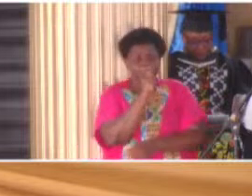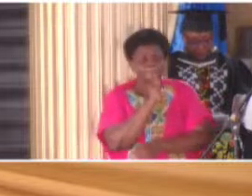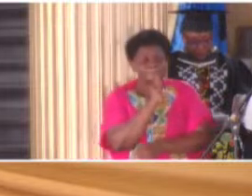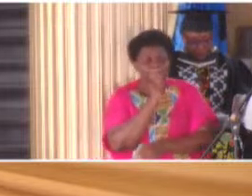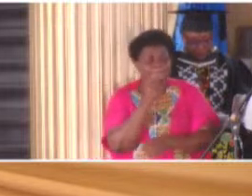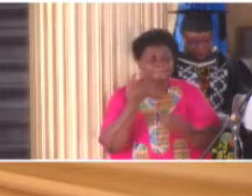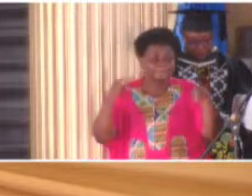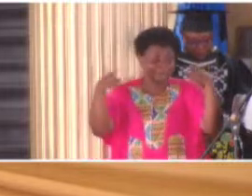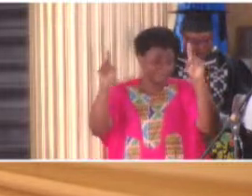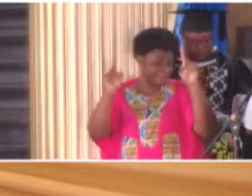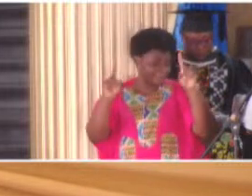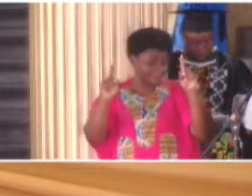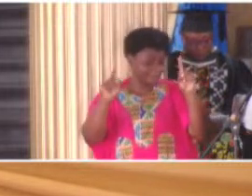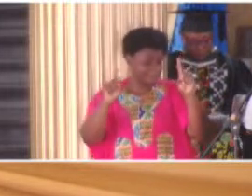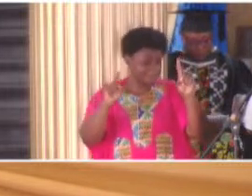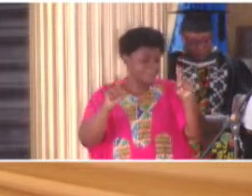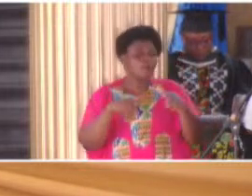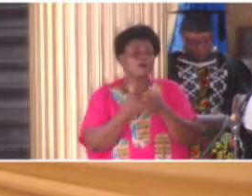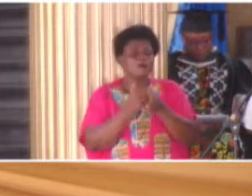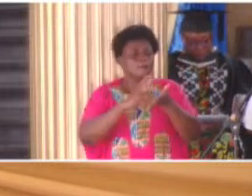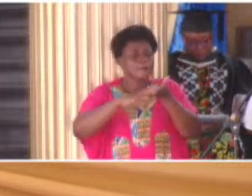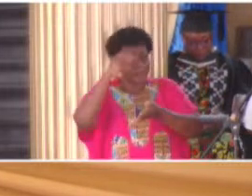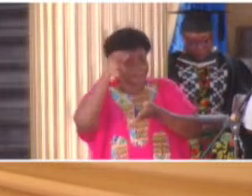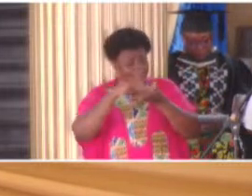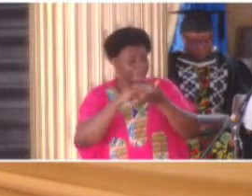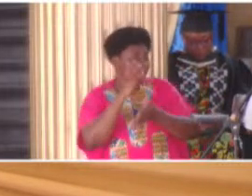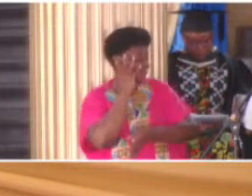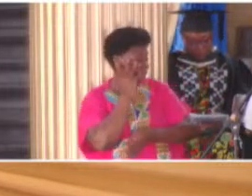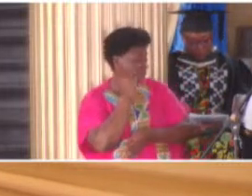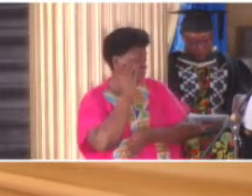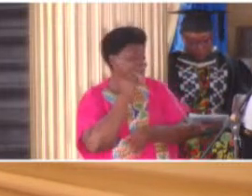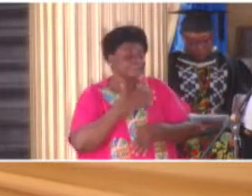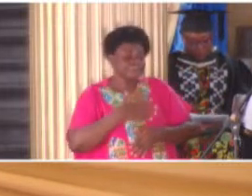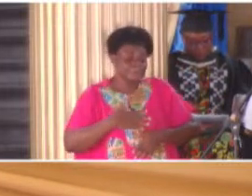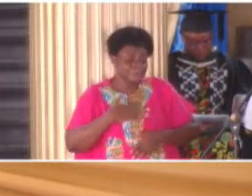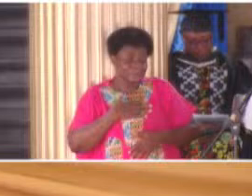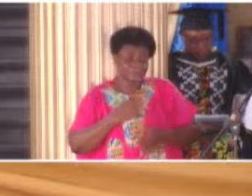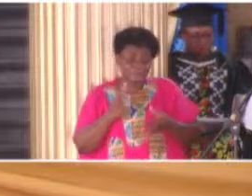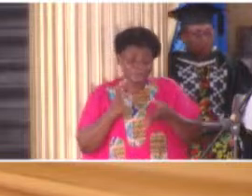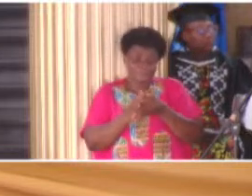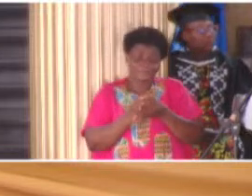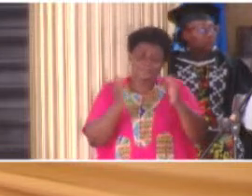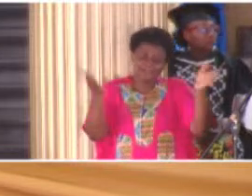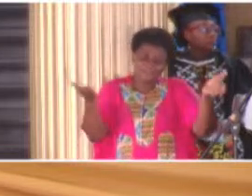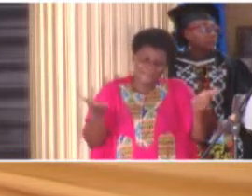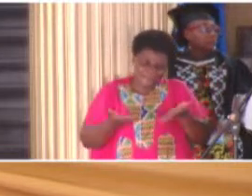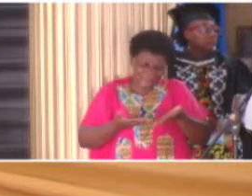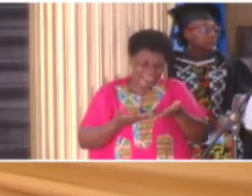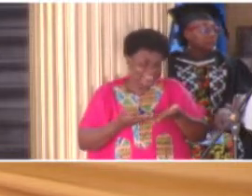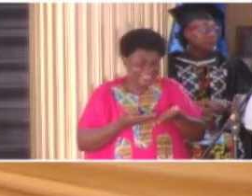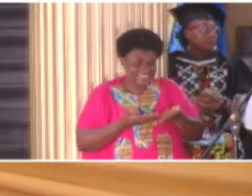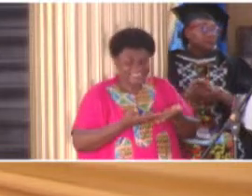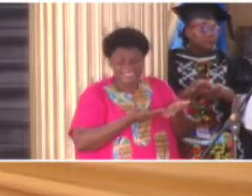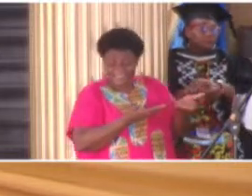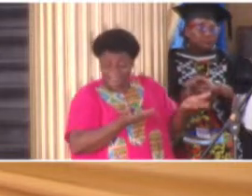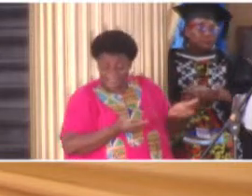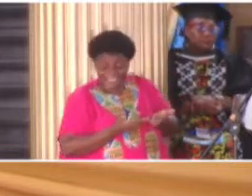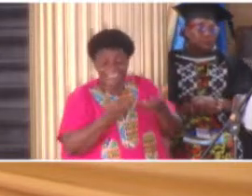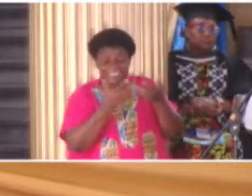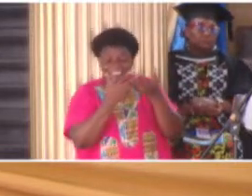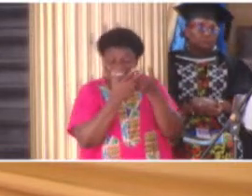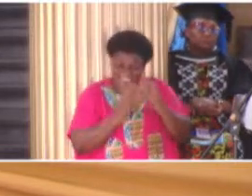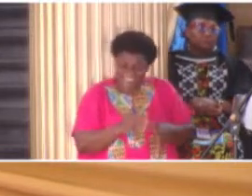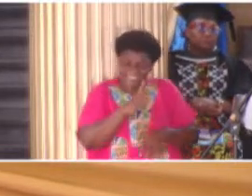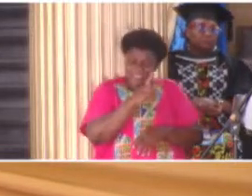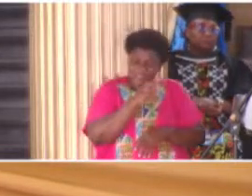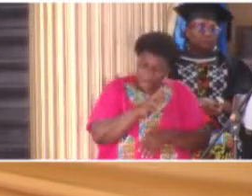success and how we can learn from her experiences, please join me to invite to the podium Engineer Dr.